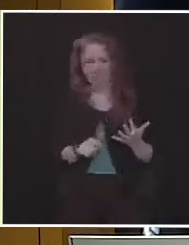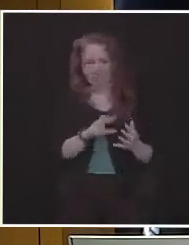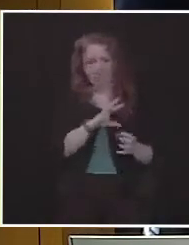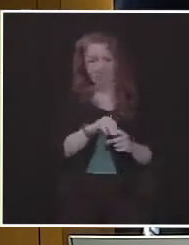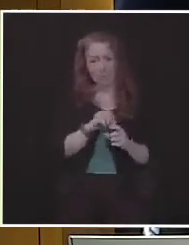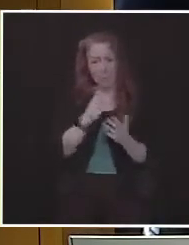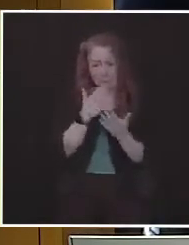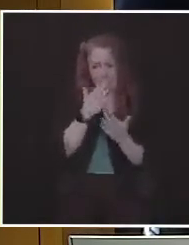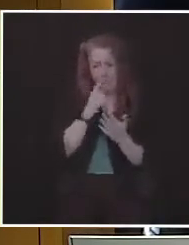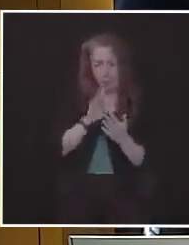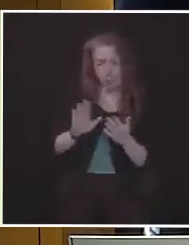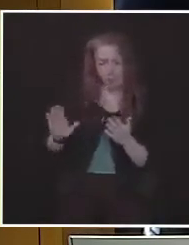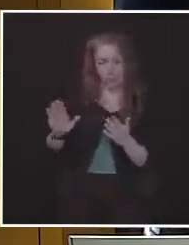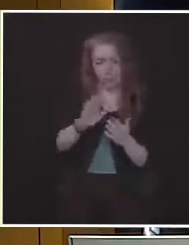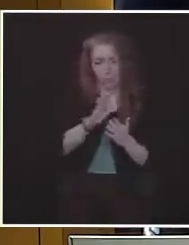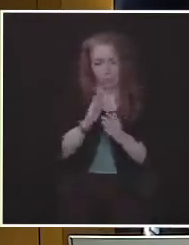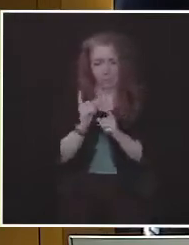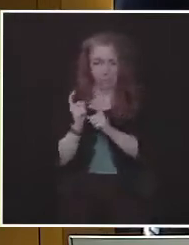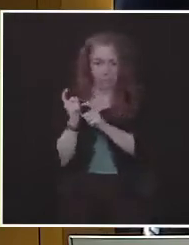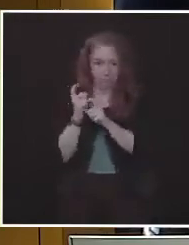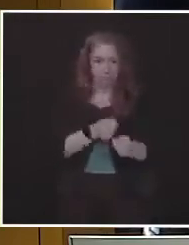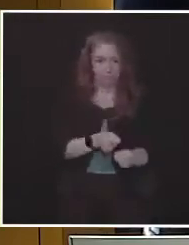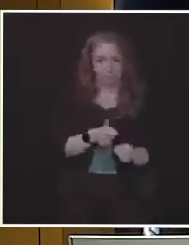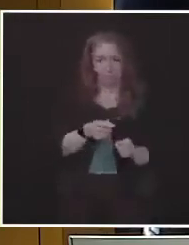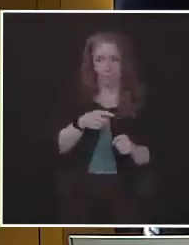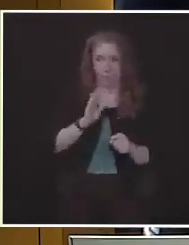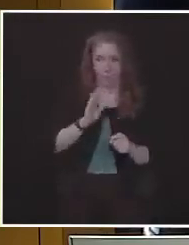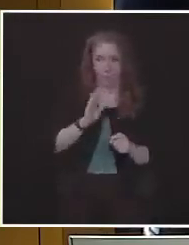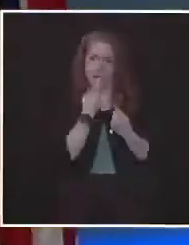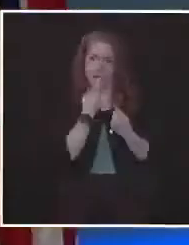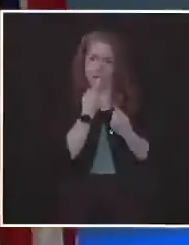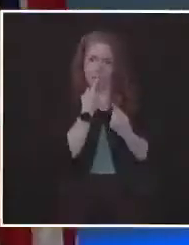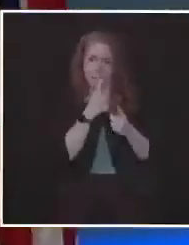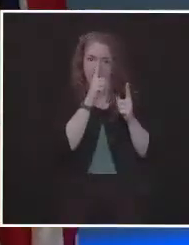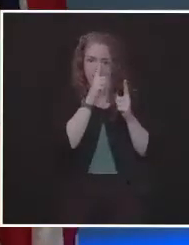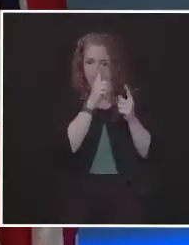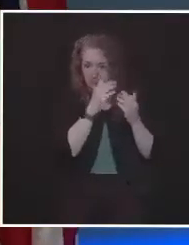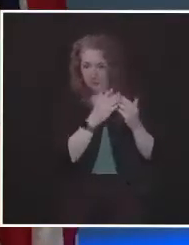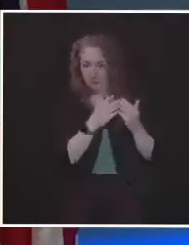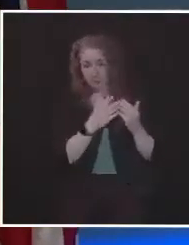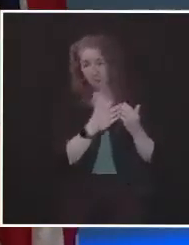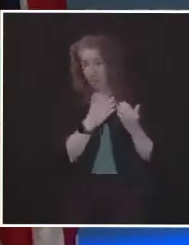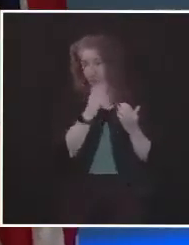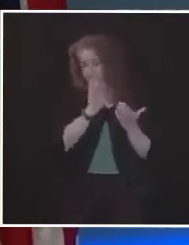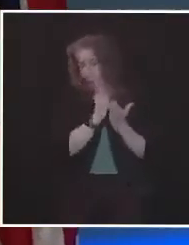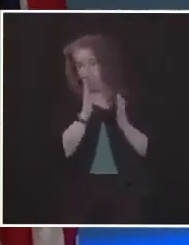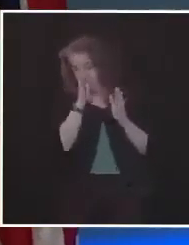of this accomplishment and what we endeavor to do as part of the NASA family.